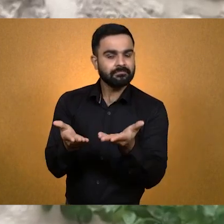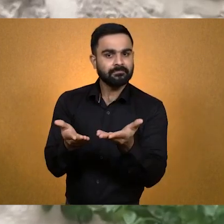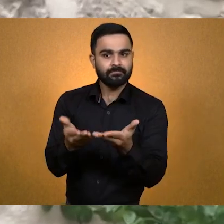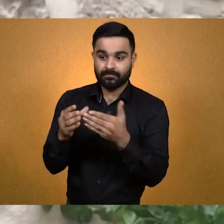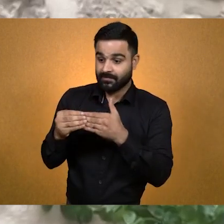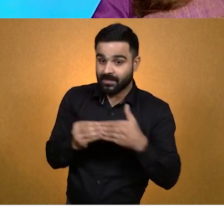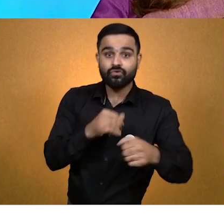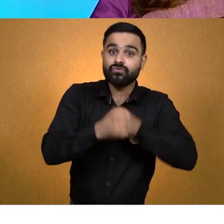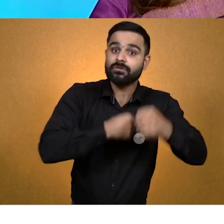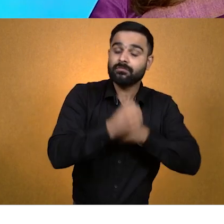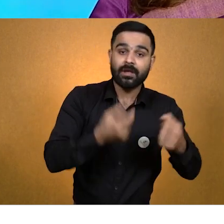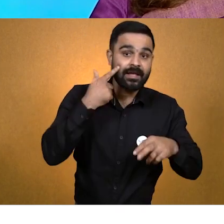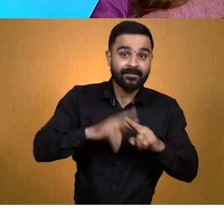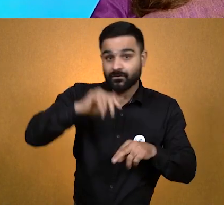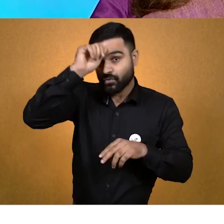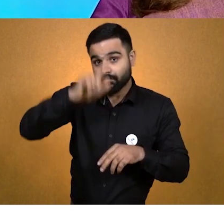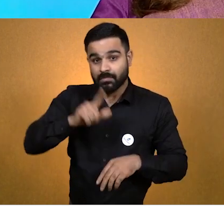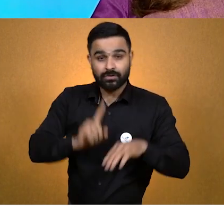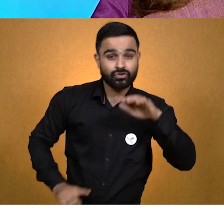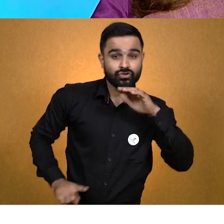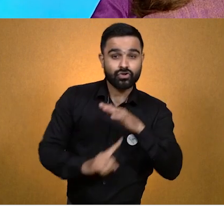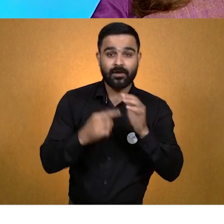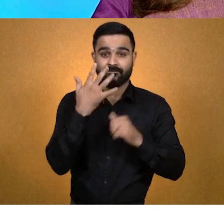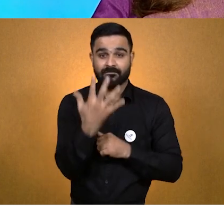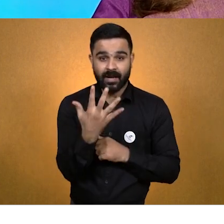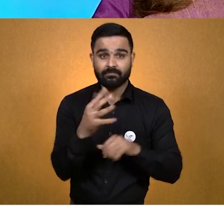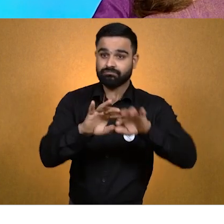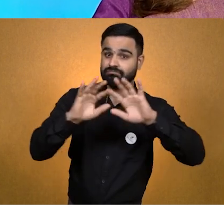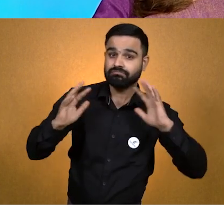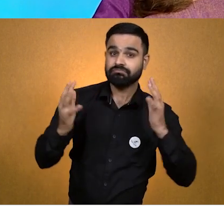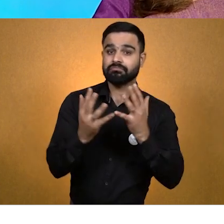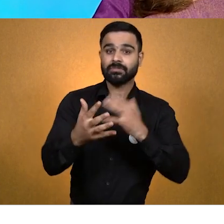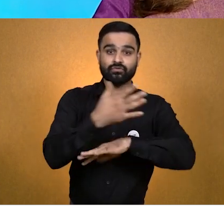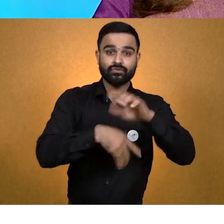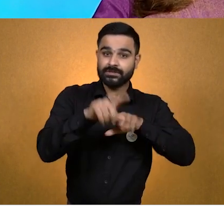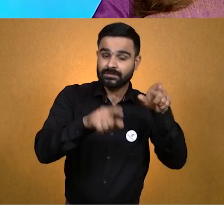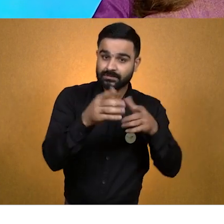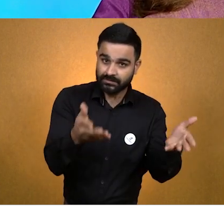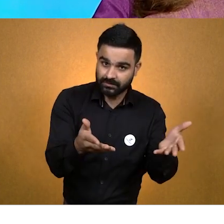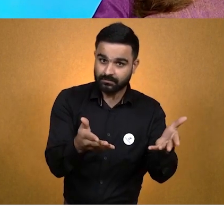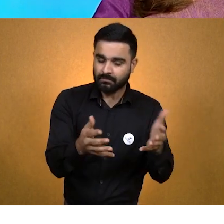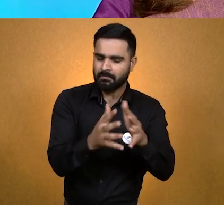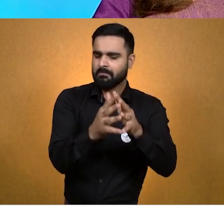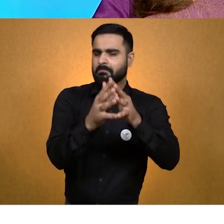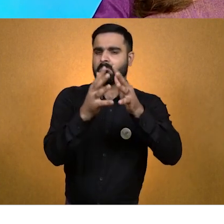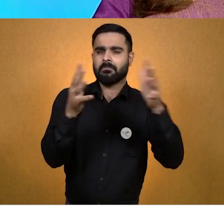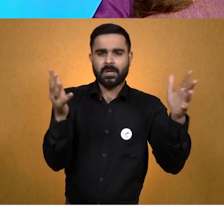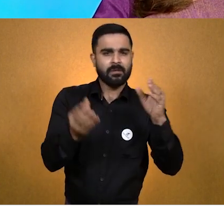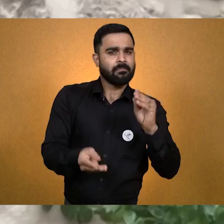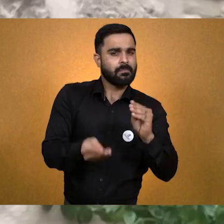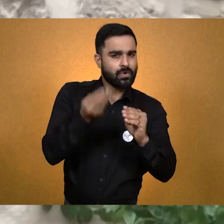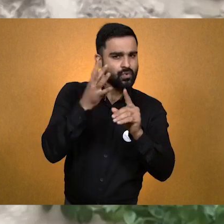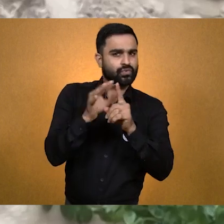through sport. If India is in the top 5 countries in the world with people with disabilities, there is so much more to be